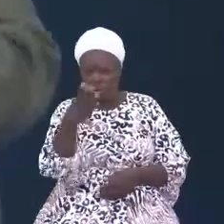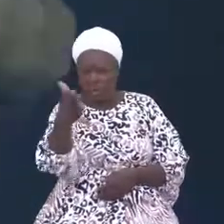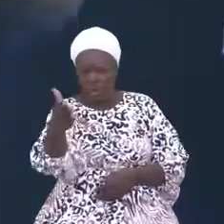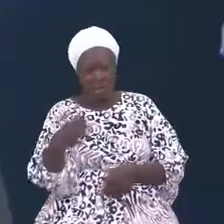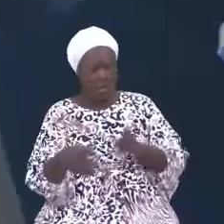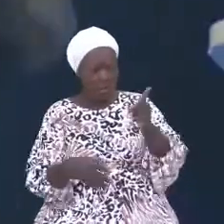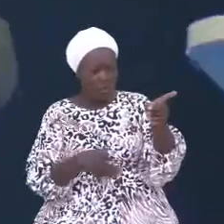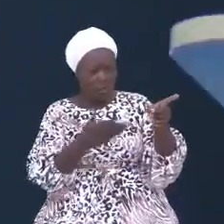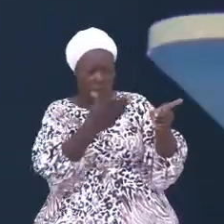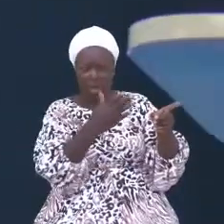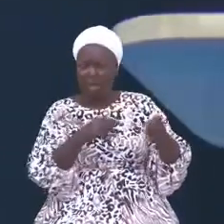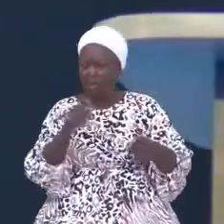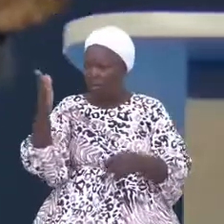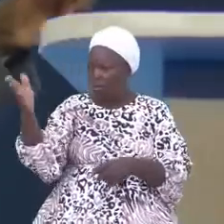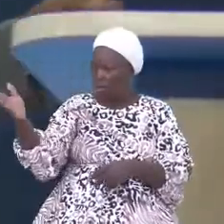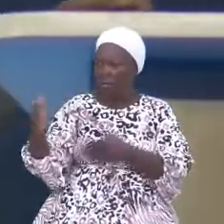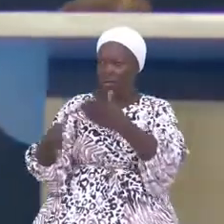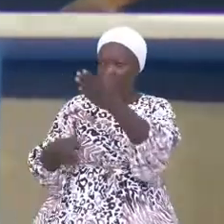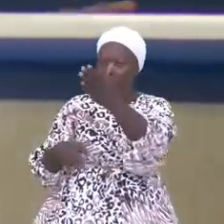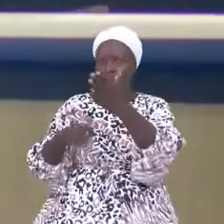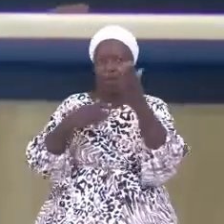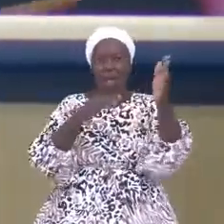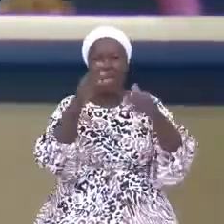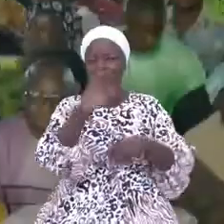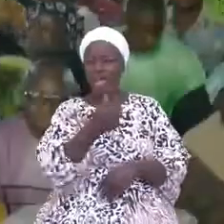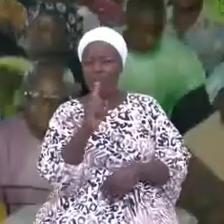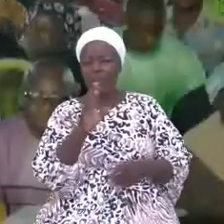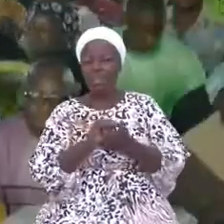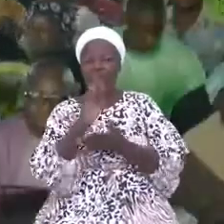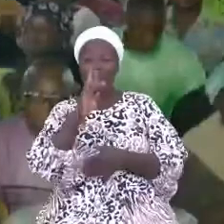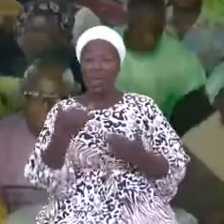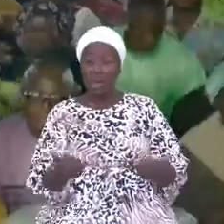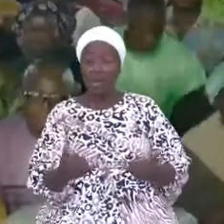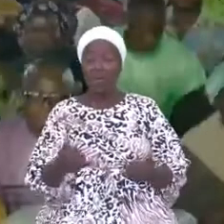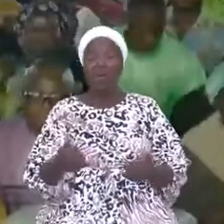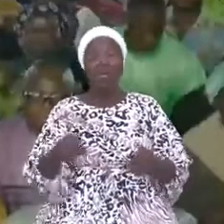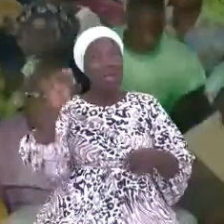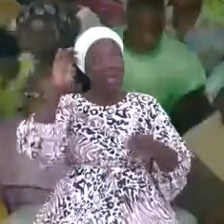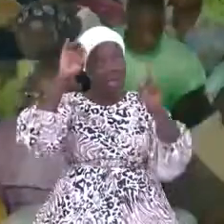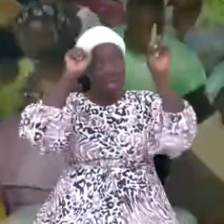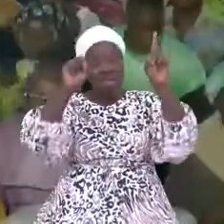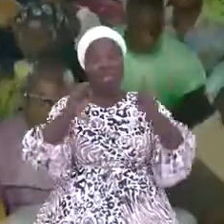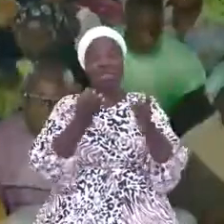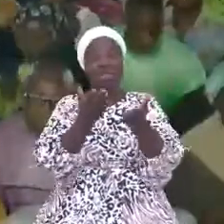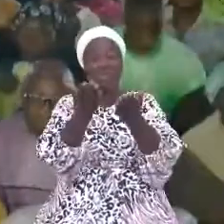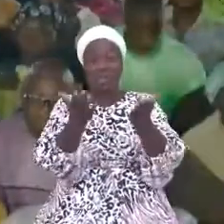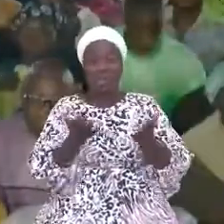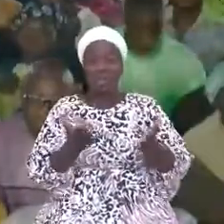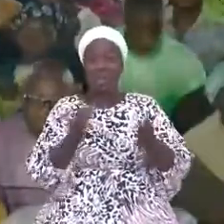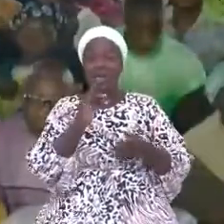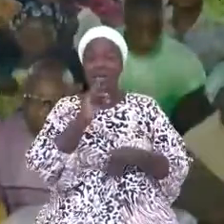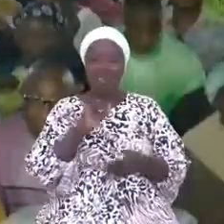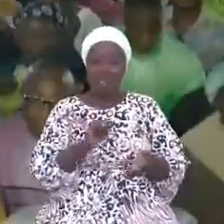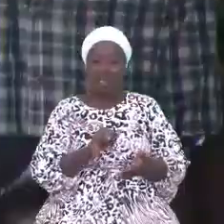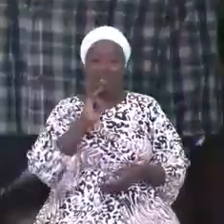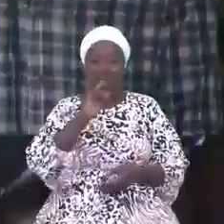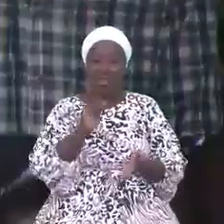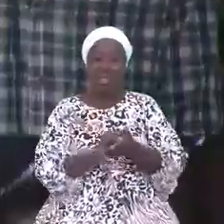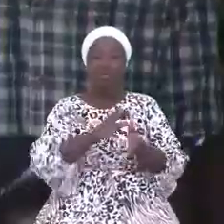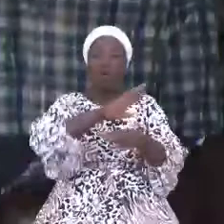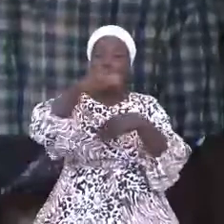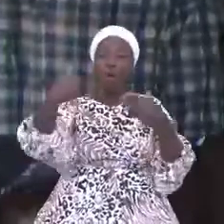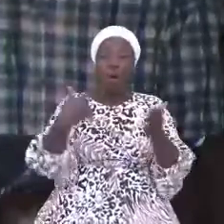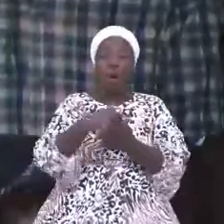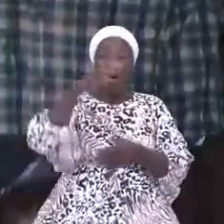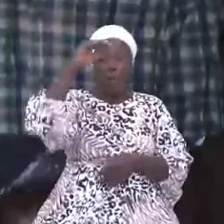You there, over there, anywhere you are, he desires that all men